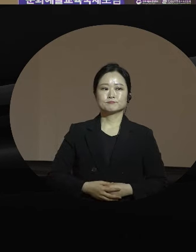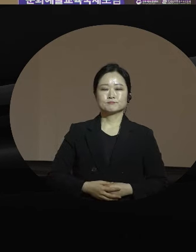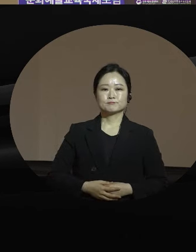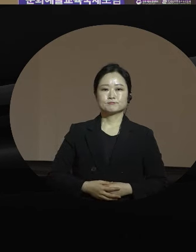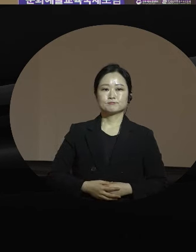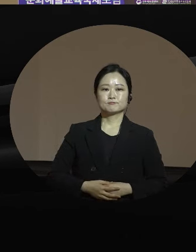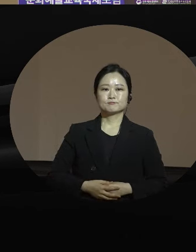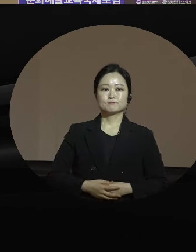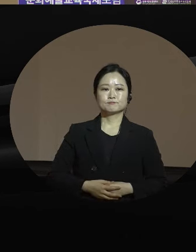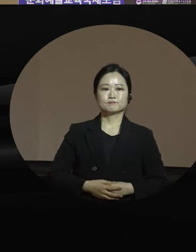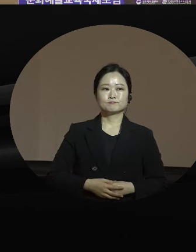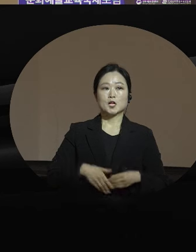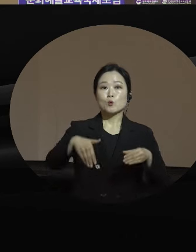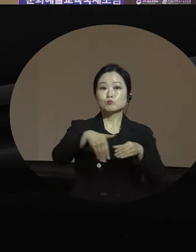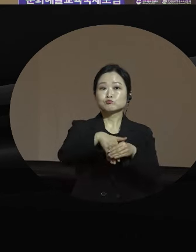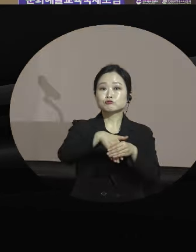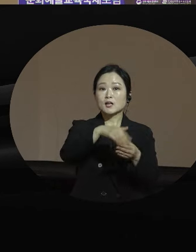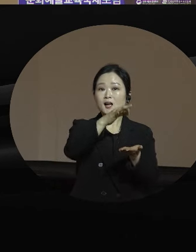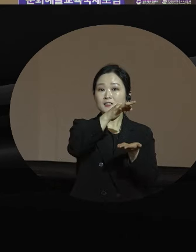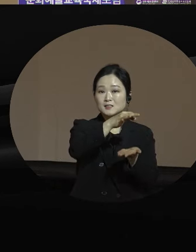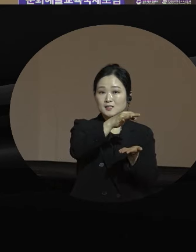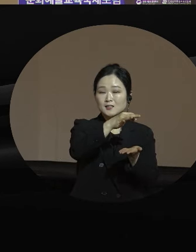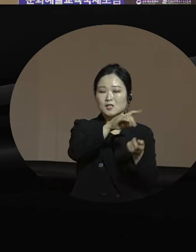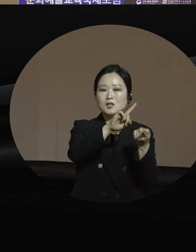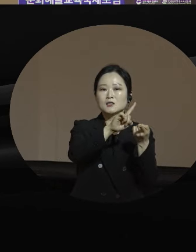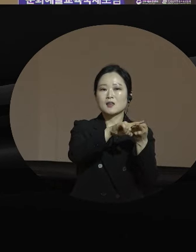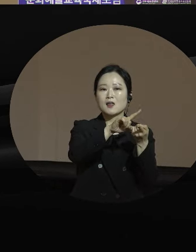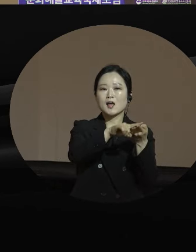Heritage of the Nomad.